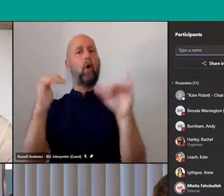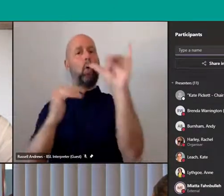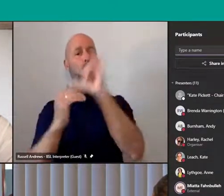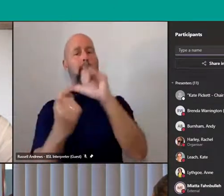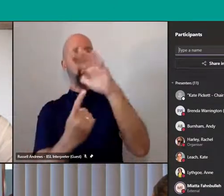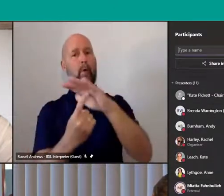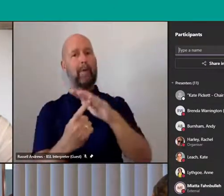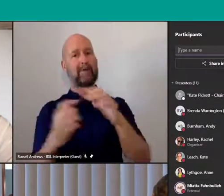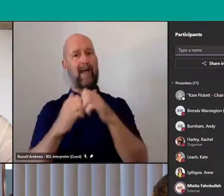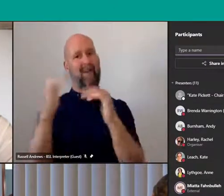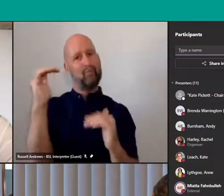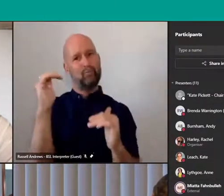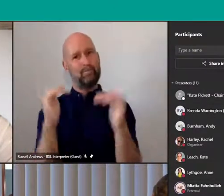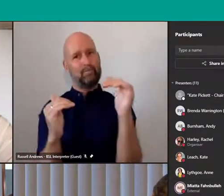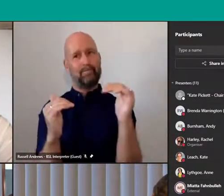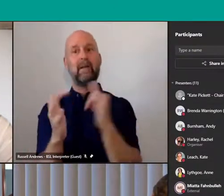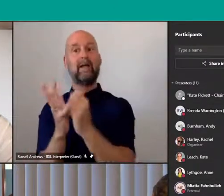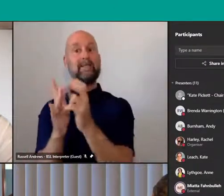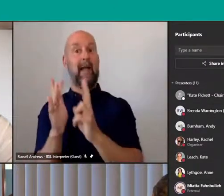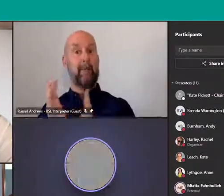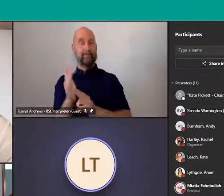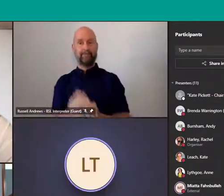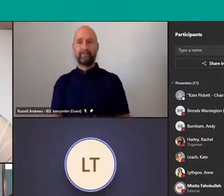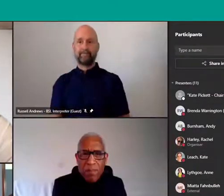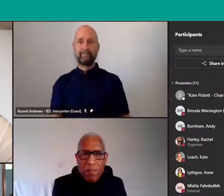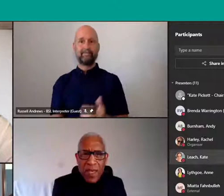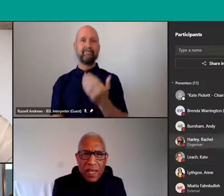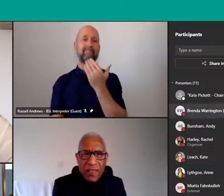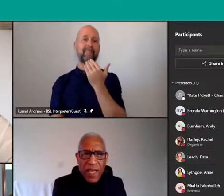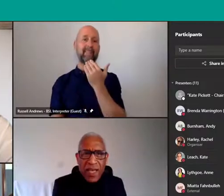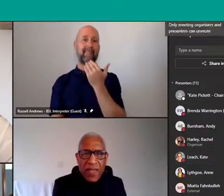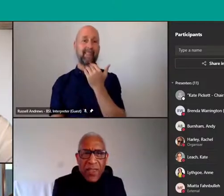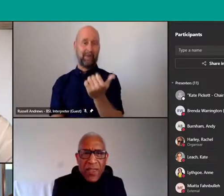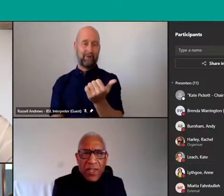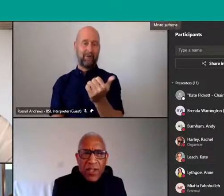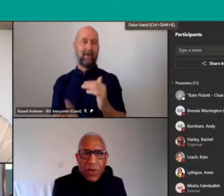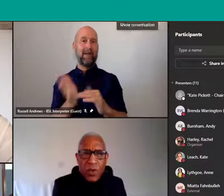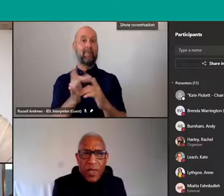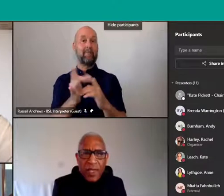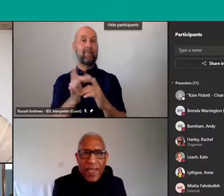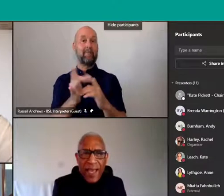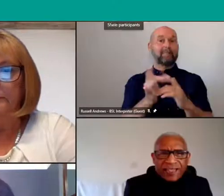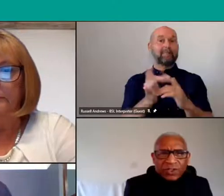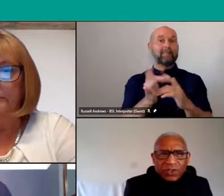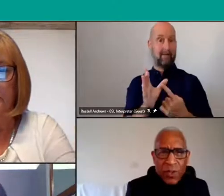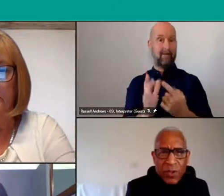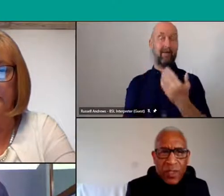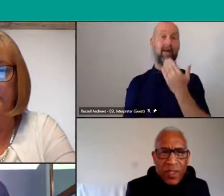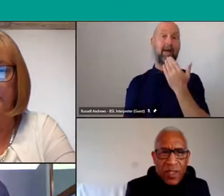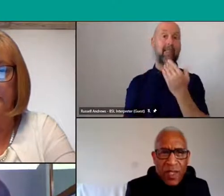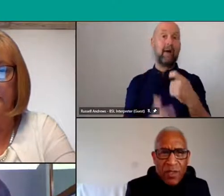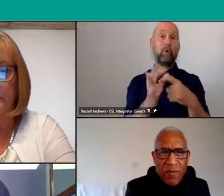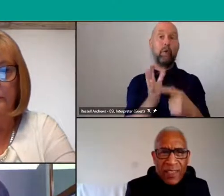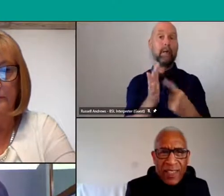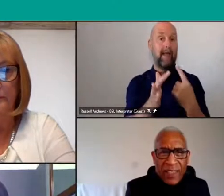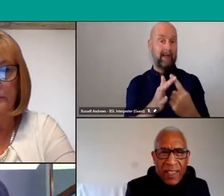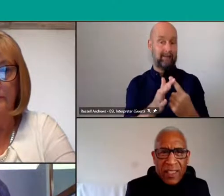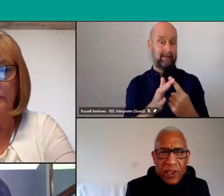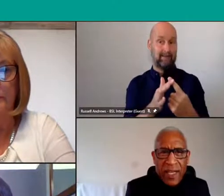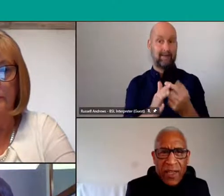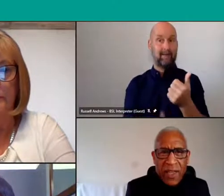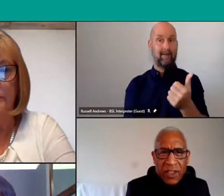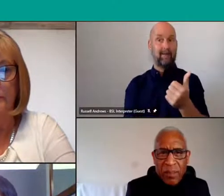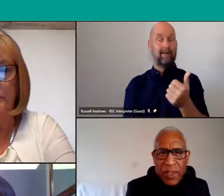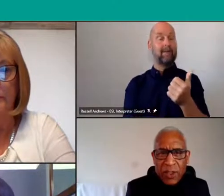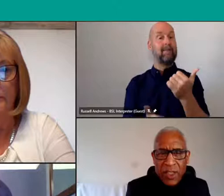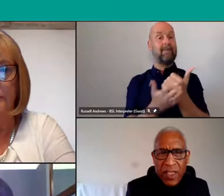that. Simon. Thank you very much, Miata, and thank you, Kate, too. You fantastically